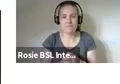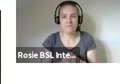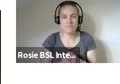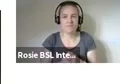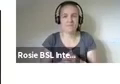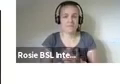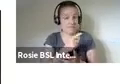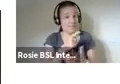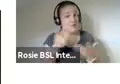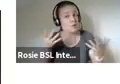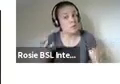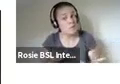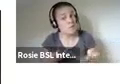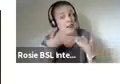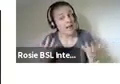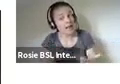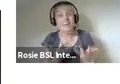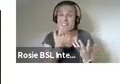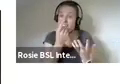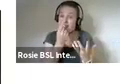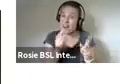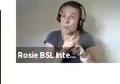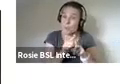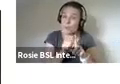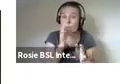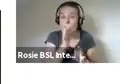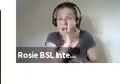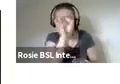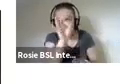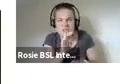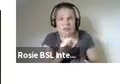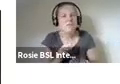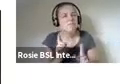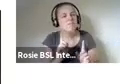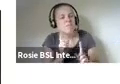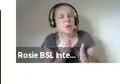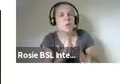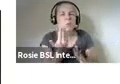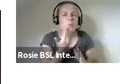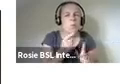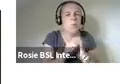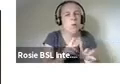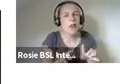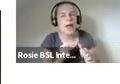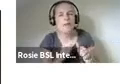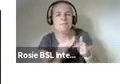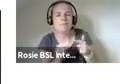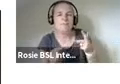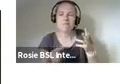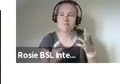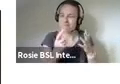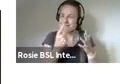while playing with them, they can also be asking questions and getting feedback, etc., from their younger